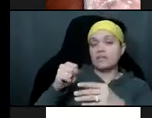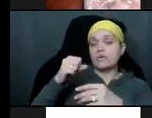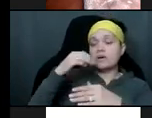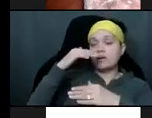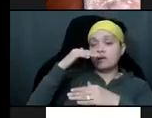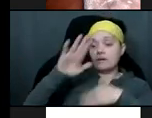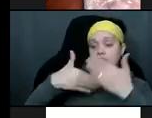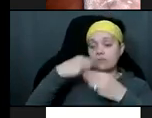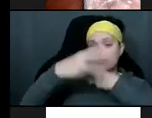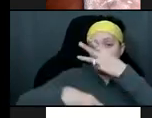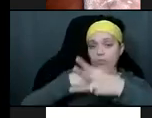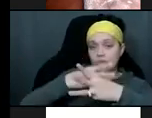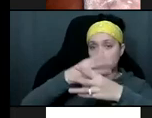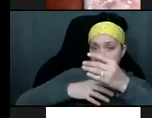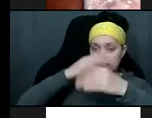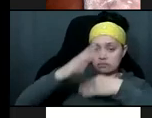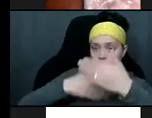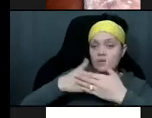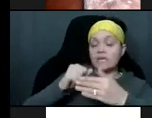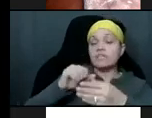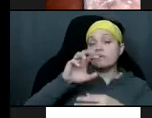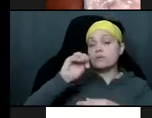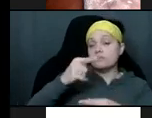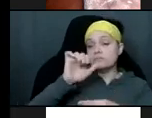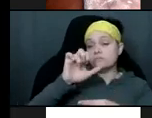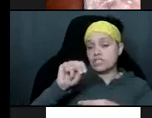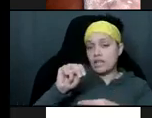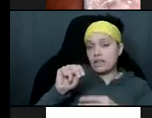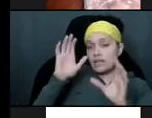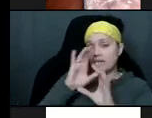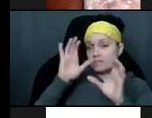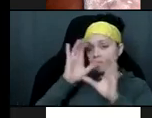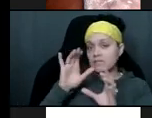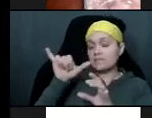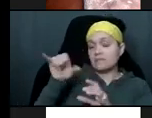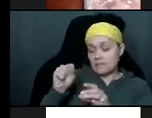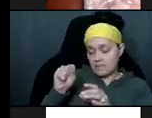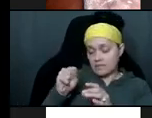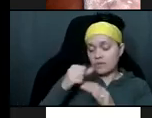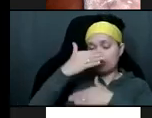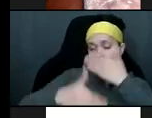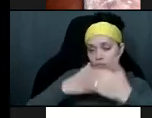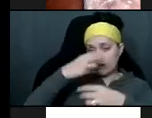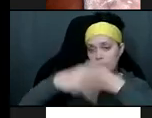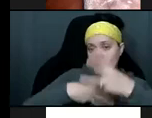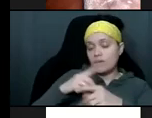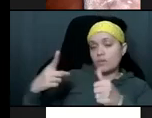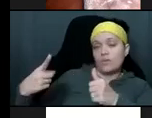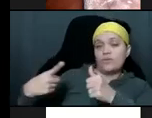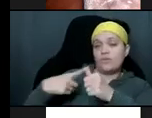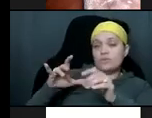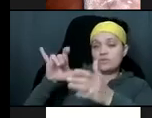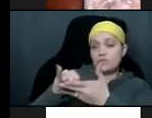the world. So we can say the Magellan expedition did go all the way around, and they were the first to do